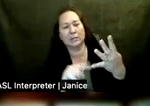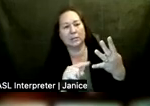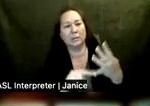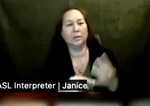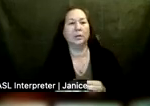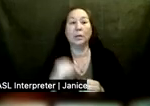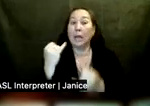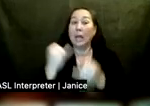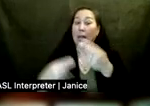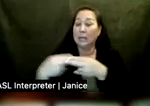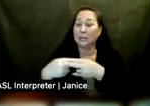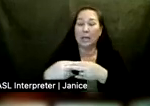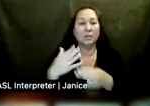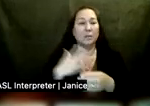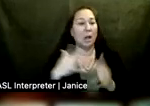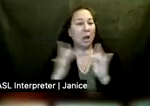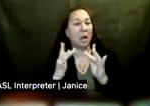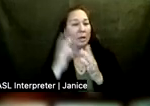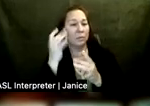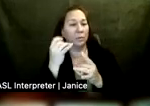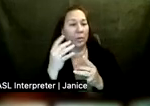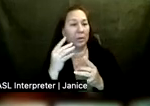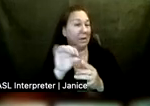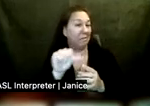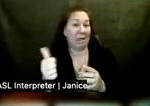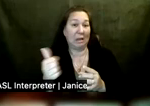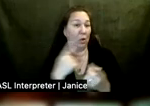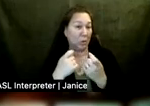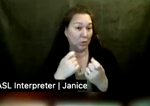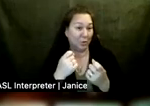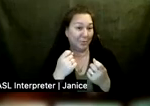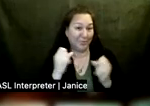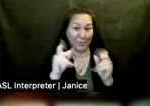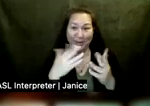information if you have any other questions. Thank you.